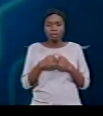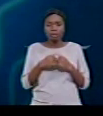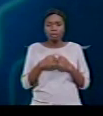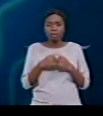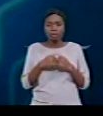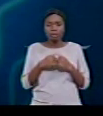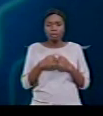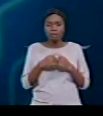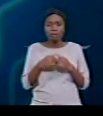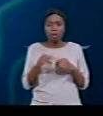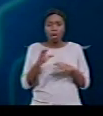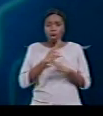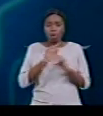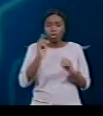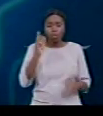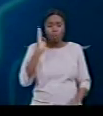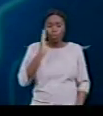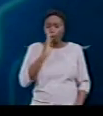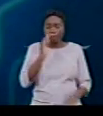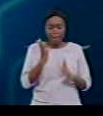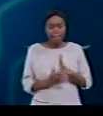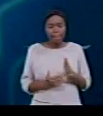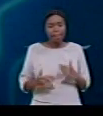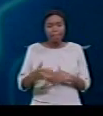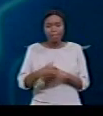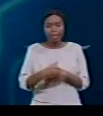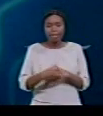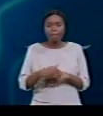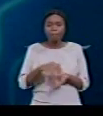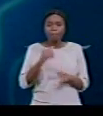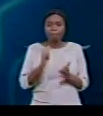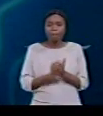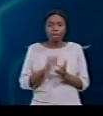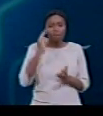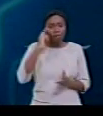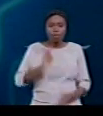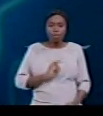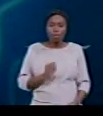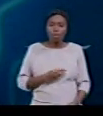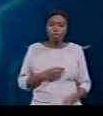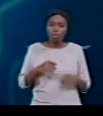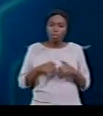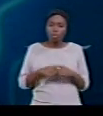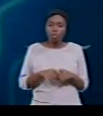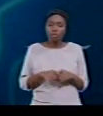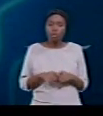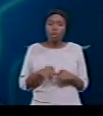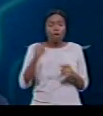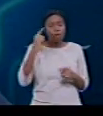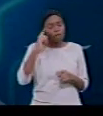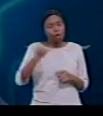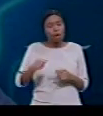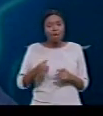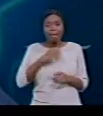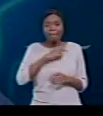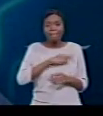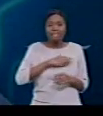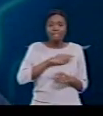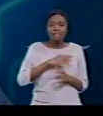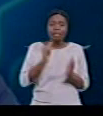nobody will be left behind. And we are also going to pray for fellow ministers that the Lord will sustain